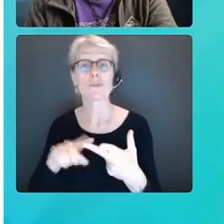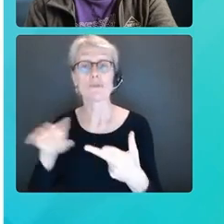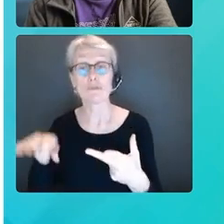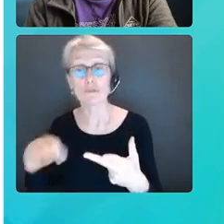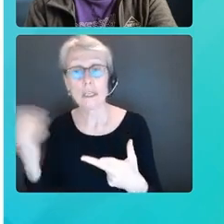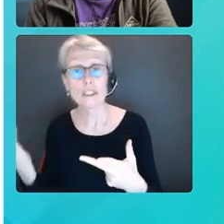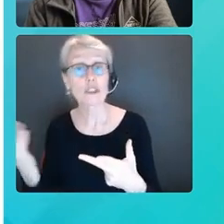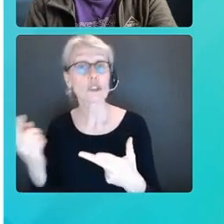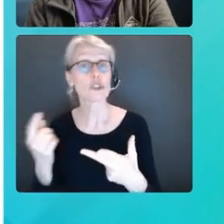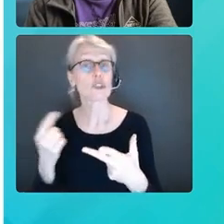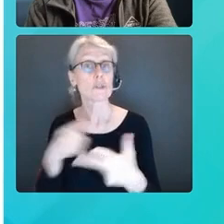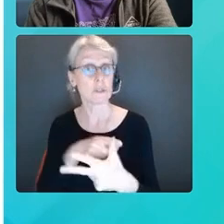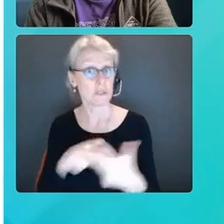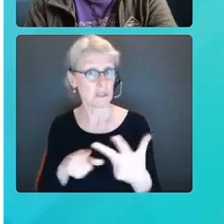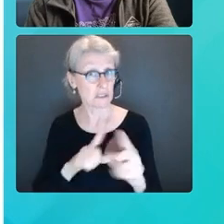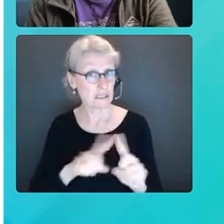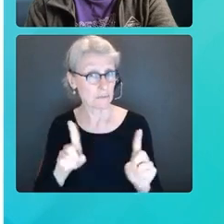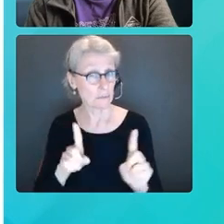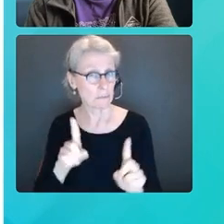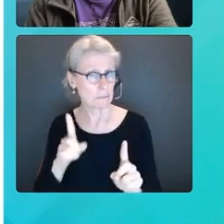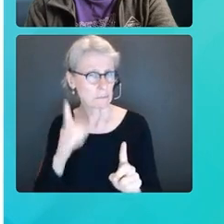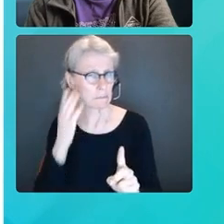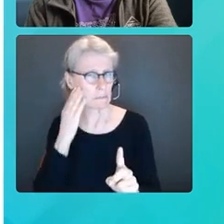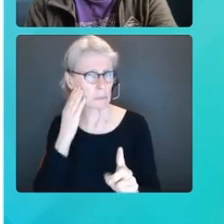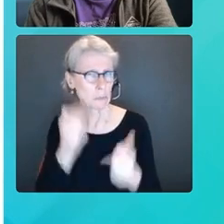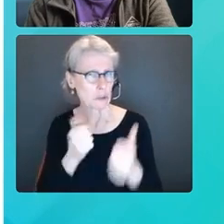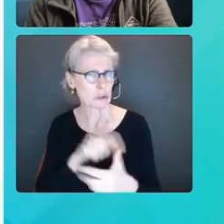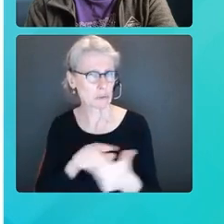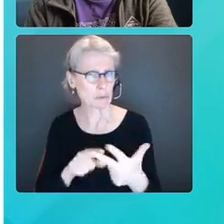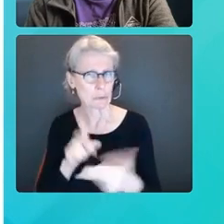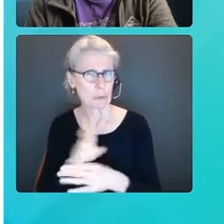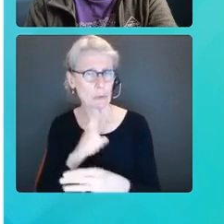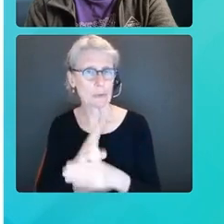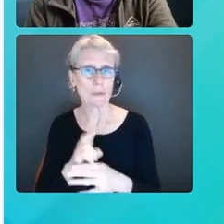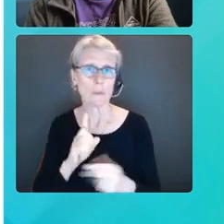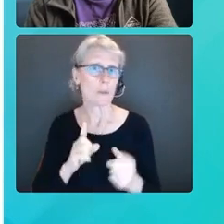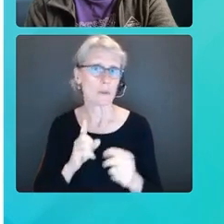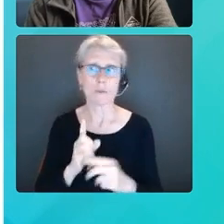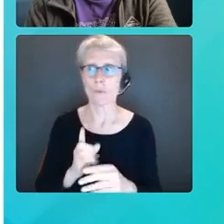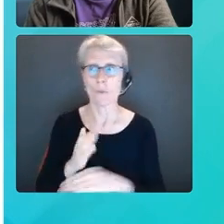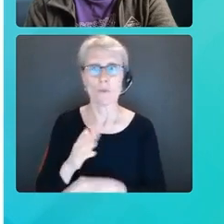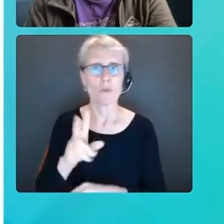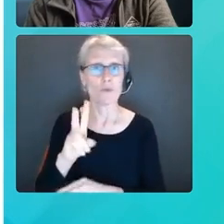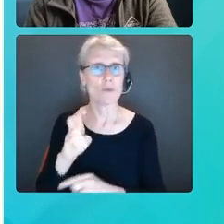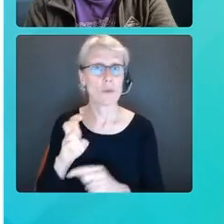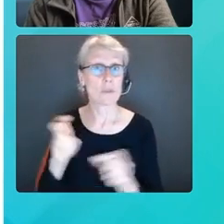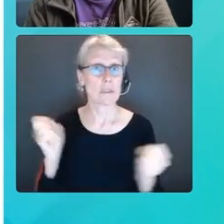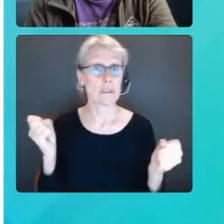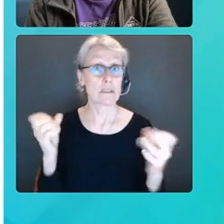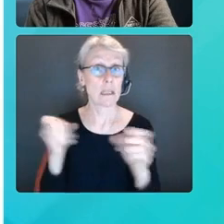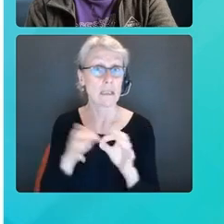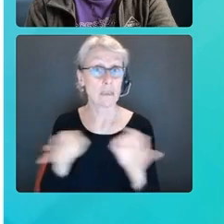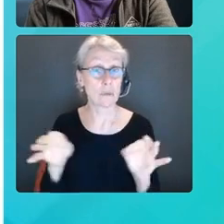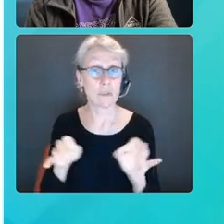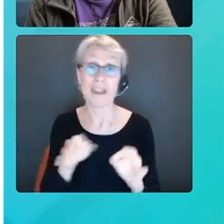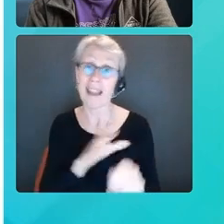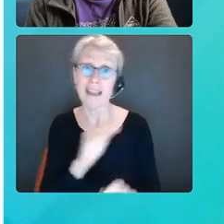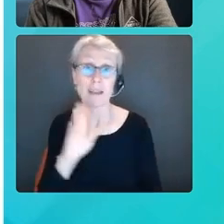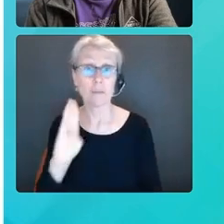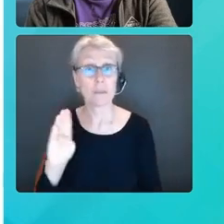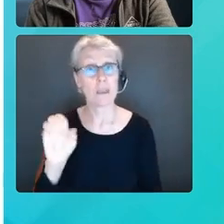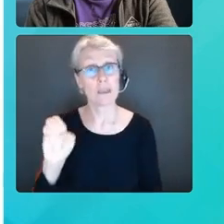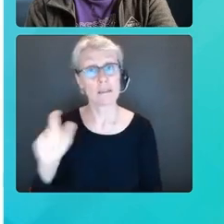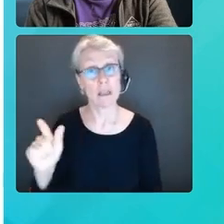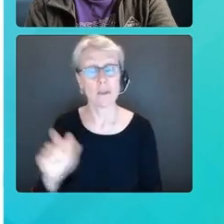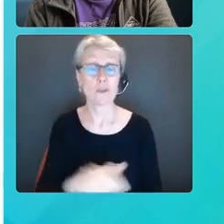use? So there are over 200 types of sign language. And there's even a British sign language. There's English